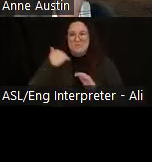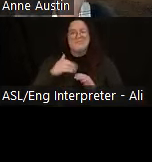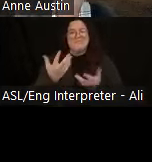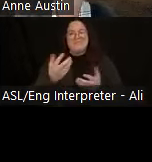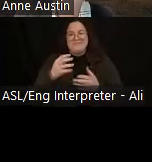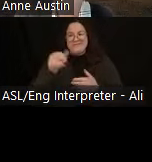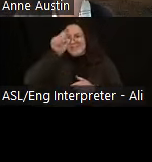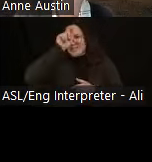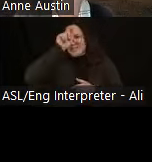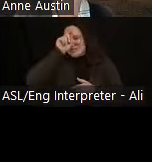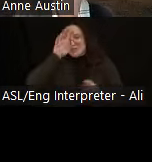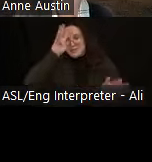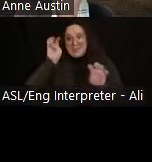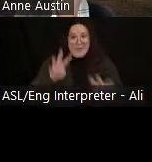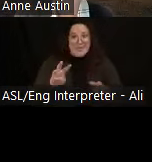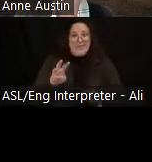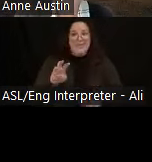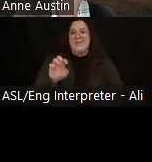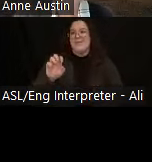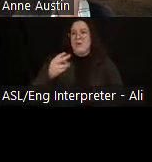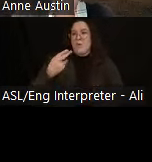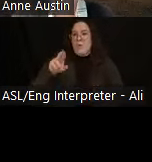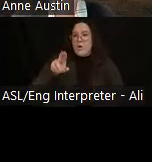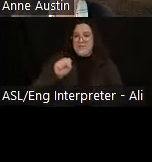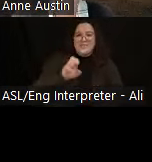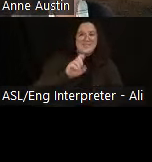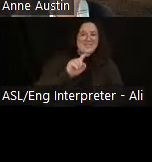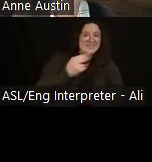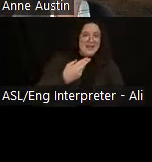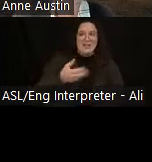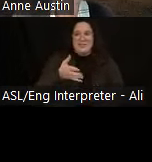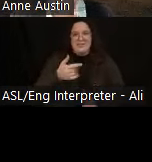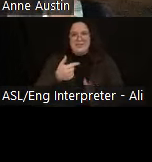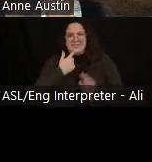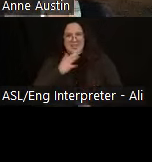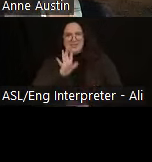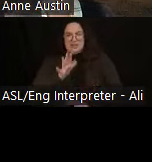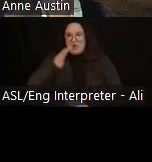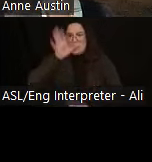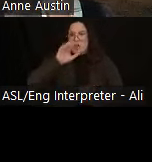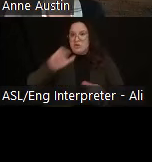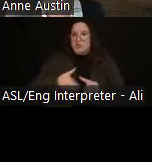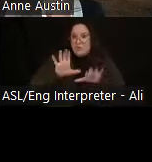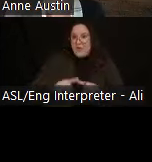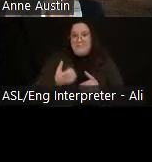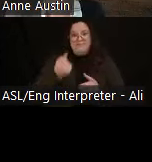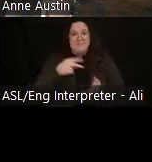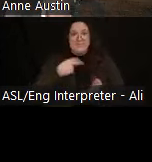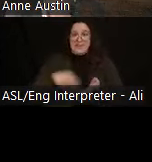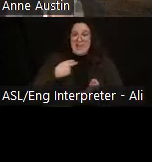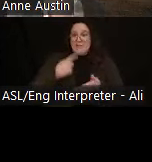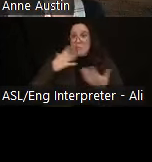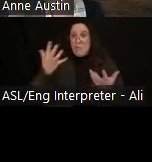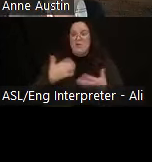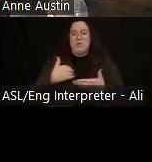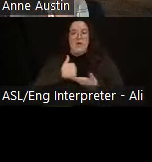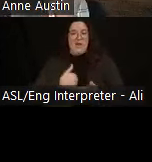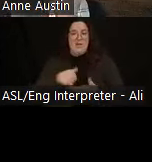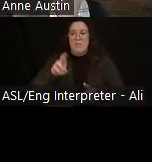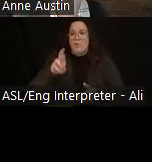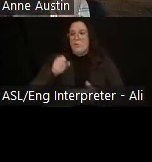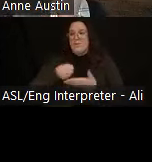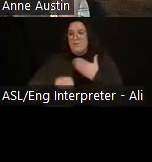where the goddess does just that, and argues that they harness their sexuality to rebirth the king as important and key